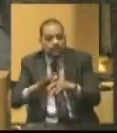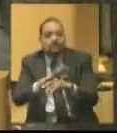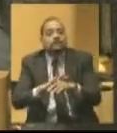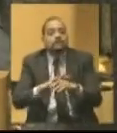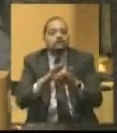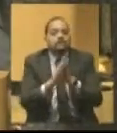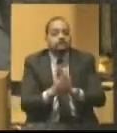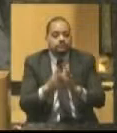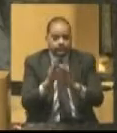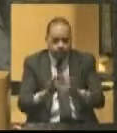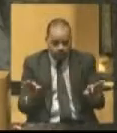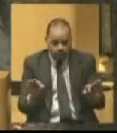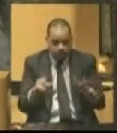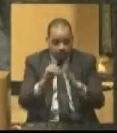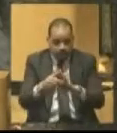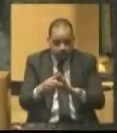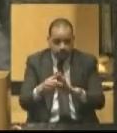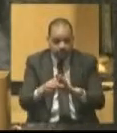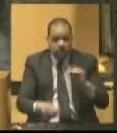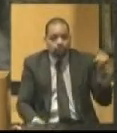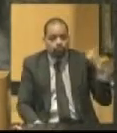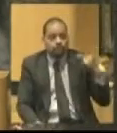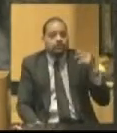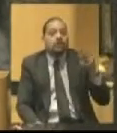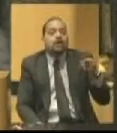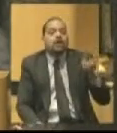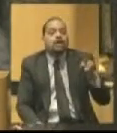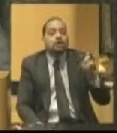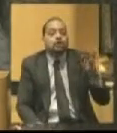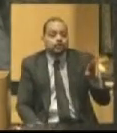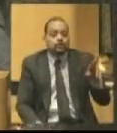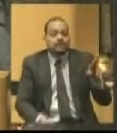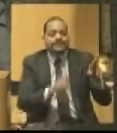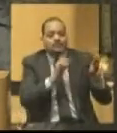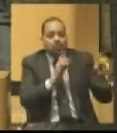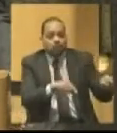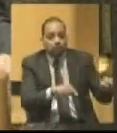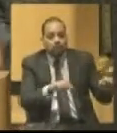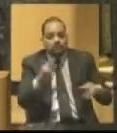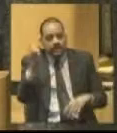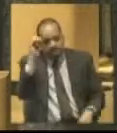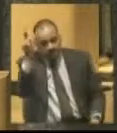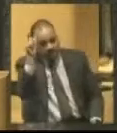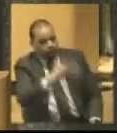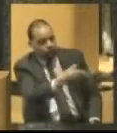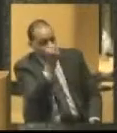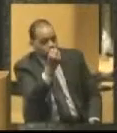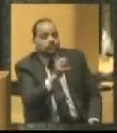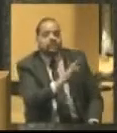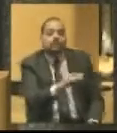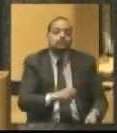Lincoln subsequently revoked General Hunter's order for the same reason. Actually, Hunter had issued two orders. The first